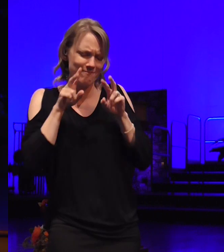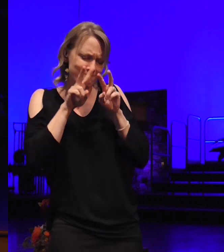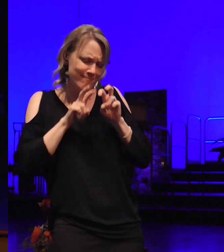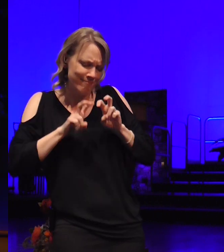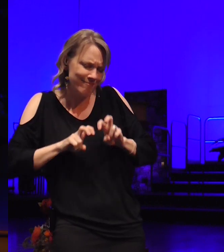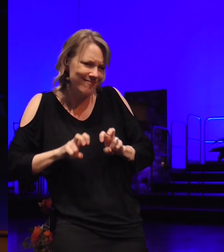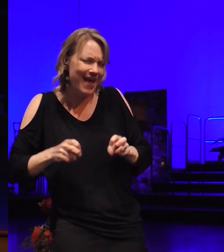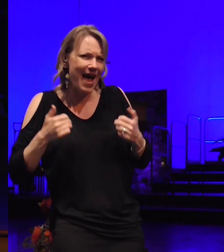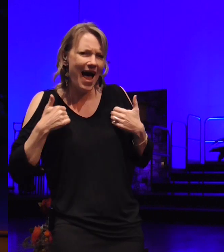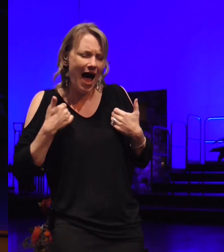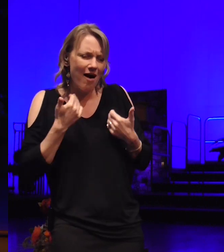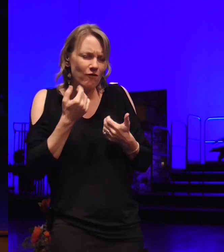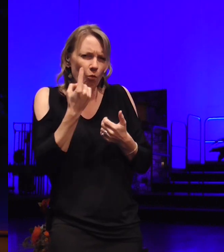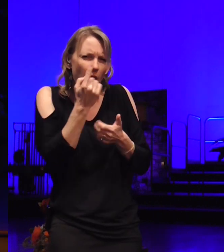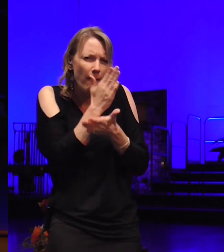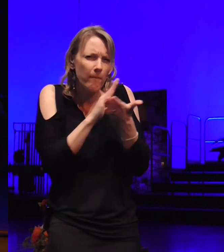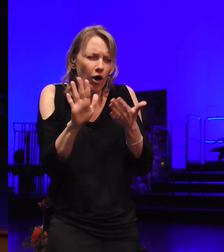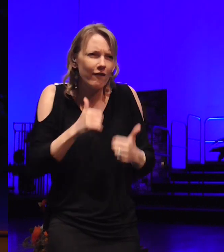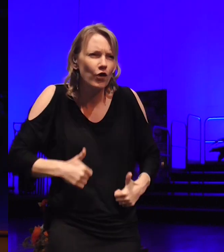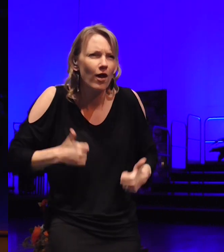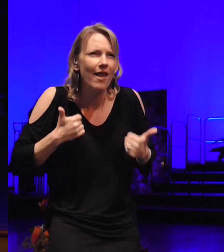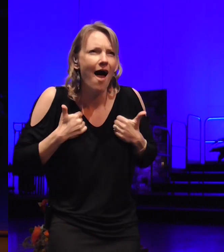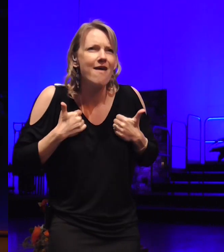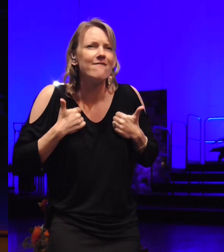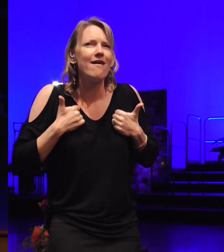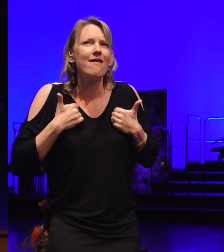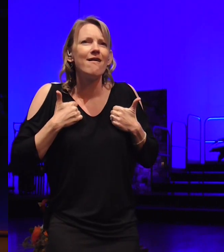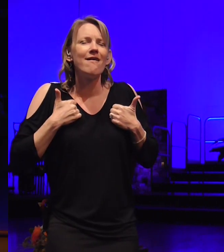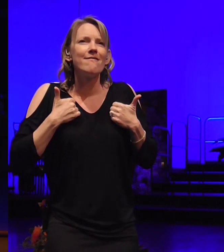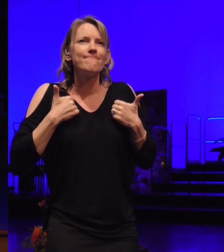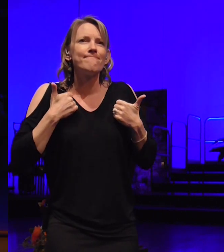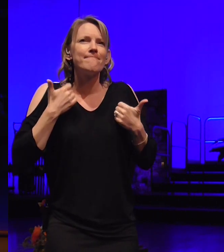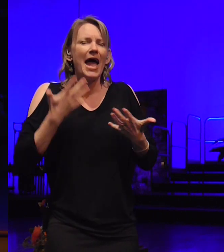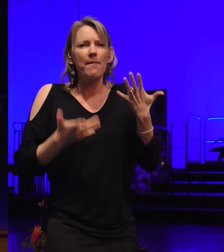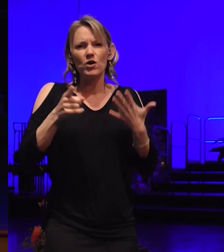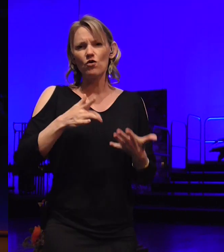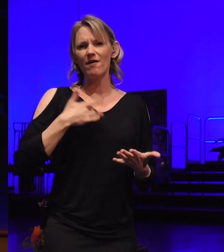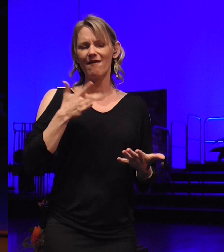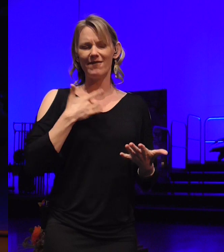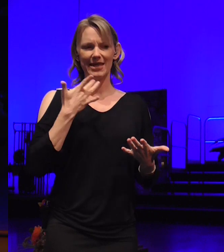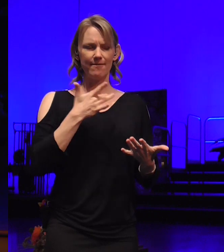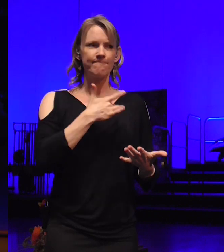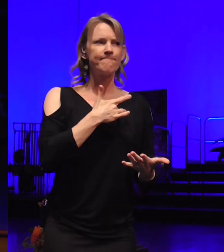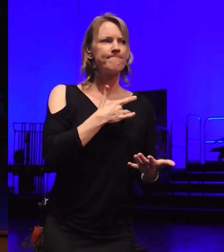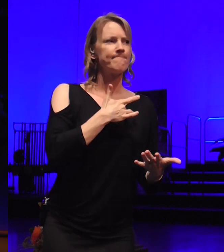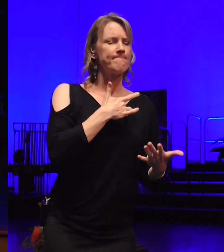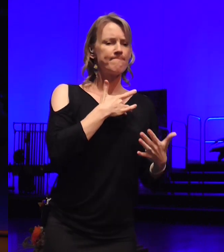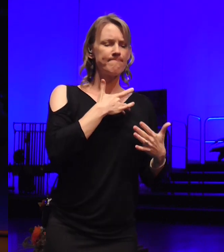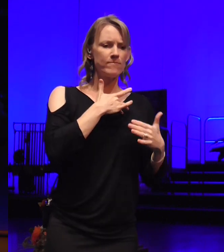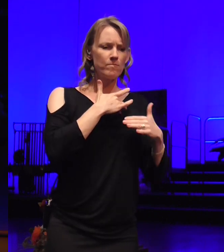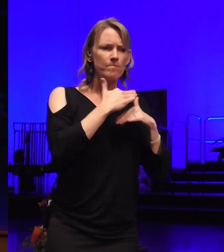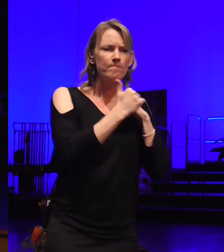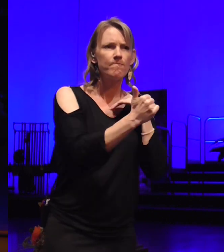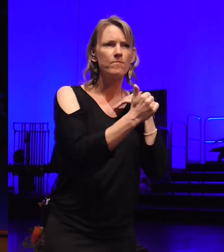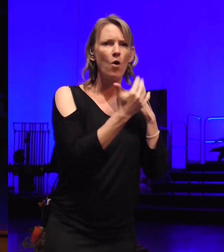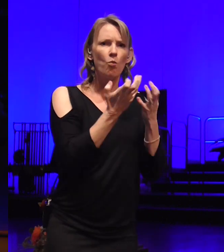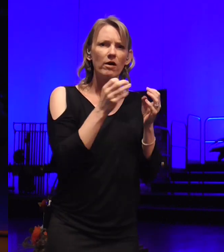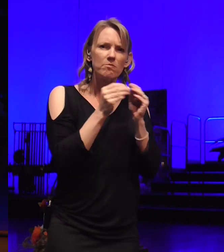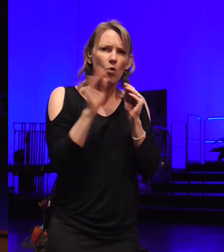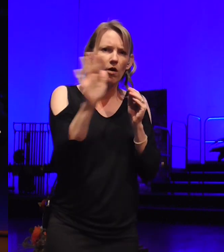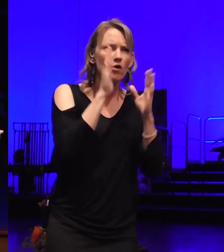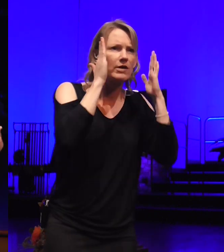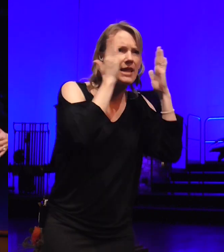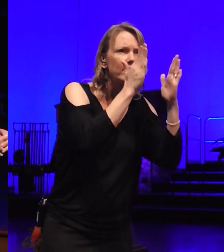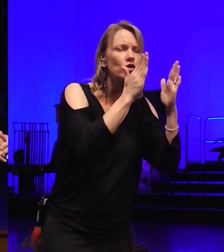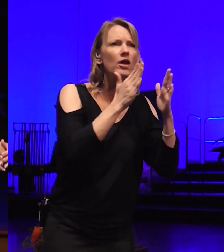a look if there is an area that you feel a sense and a call that wants more of